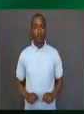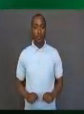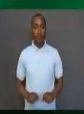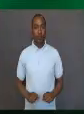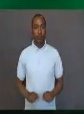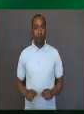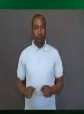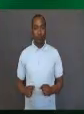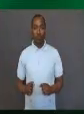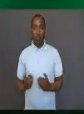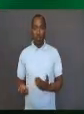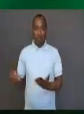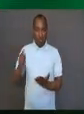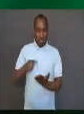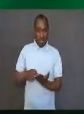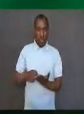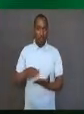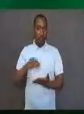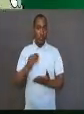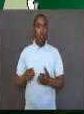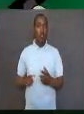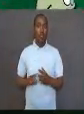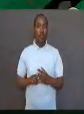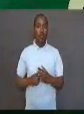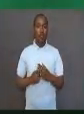Let's get back to our lesson.